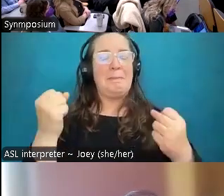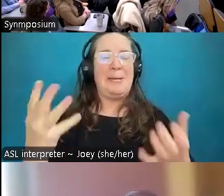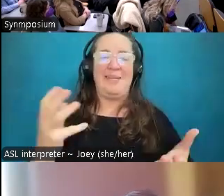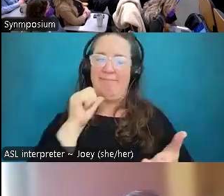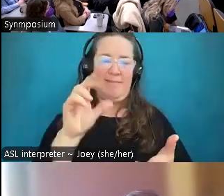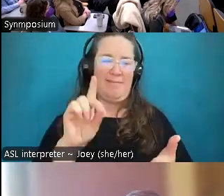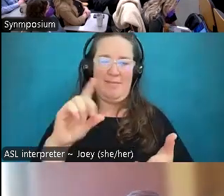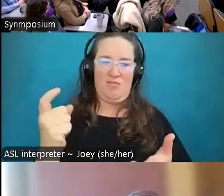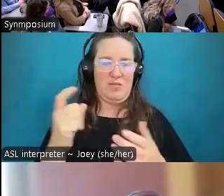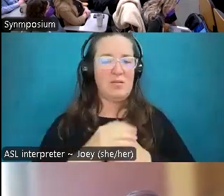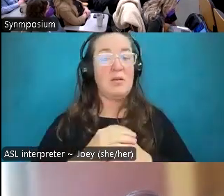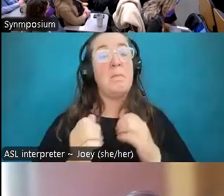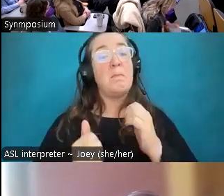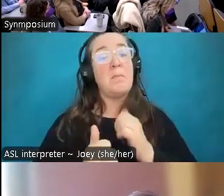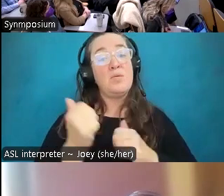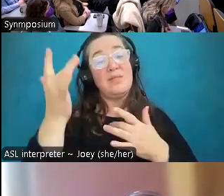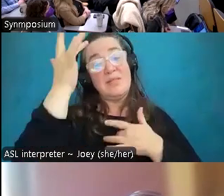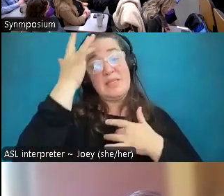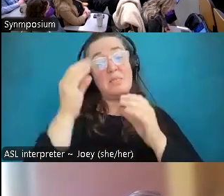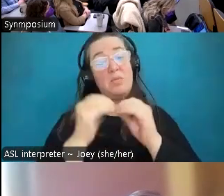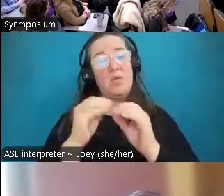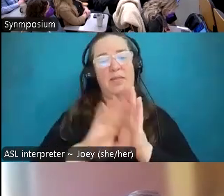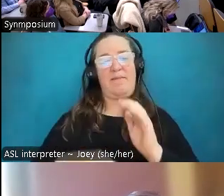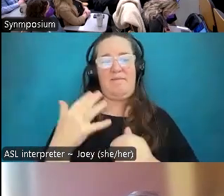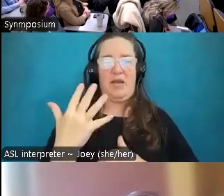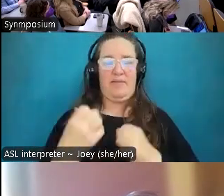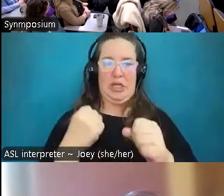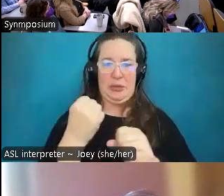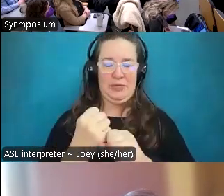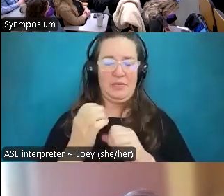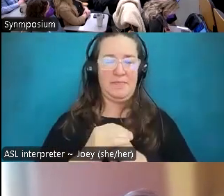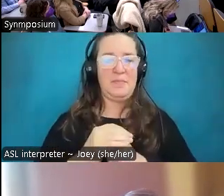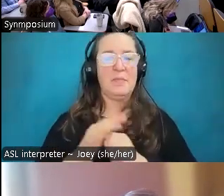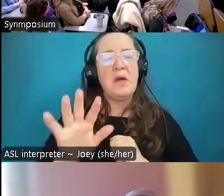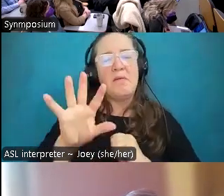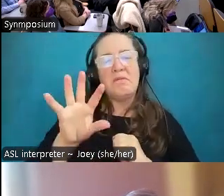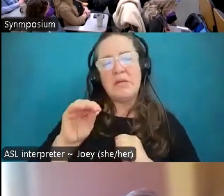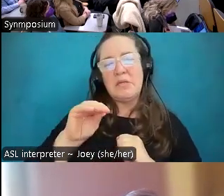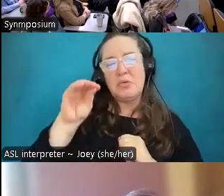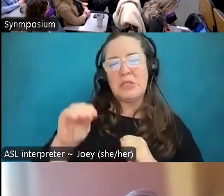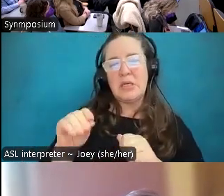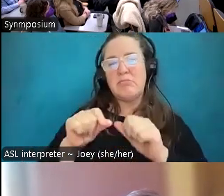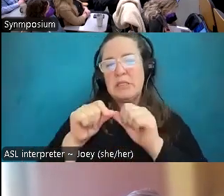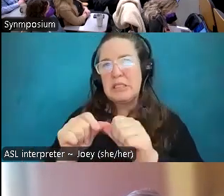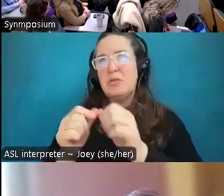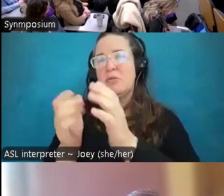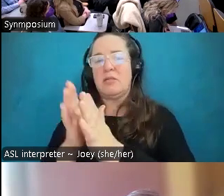been ill longer than 5 years, but only about 50% continue to seek medical care.